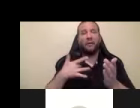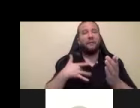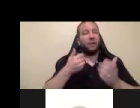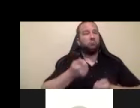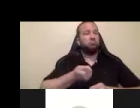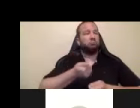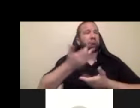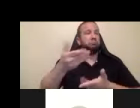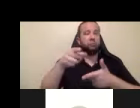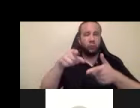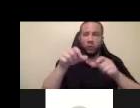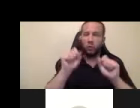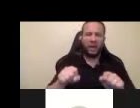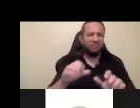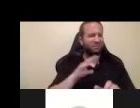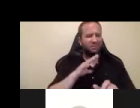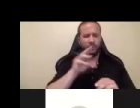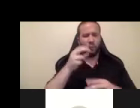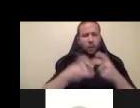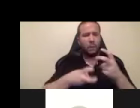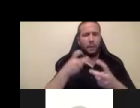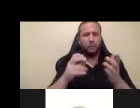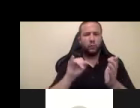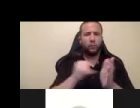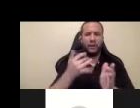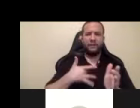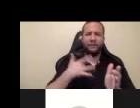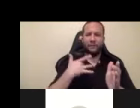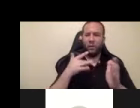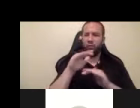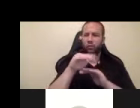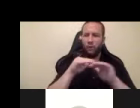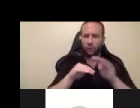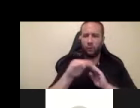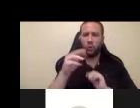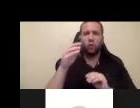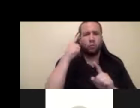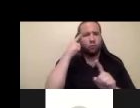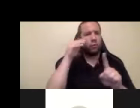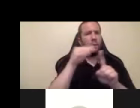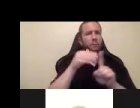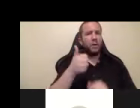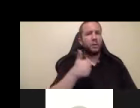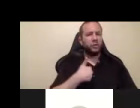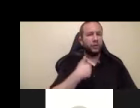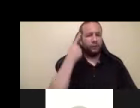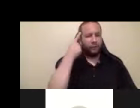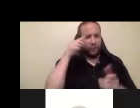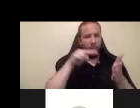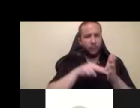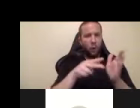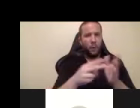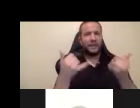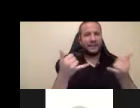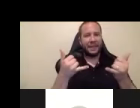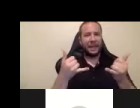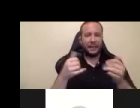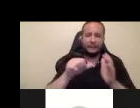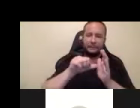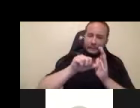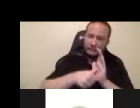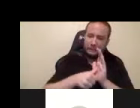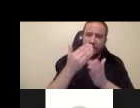up. And just remind yourself, like, why am I talking to? It's something, make sure that you're